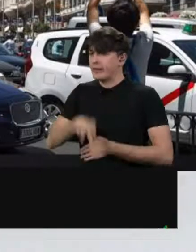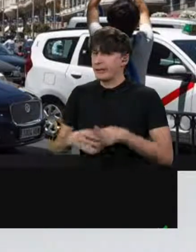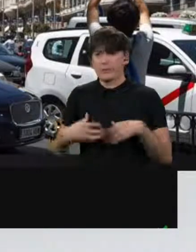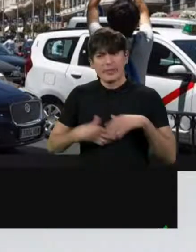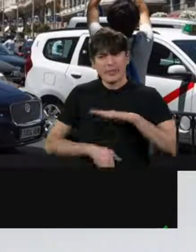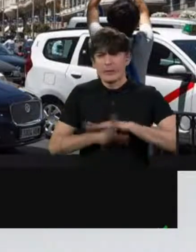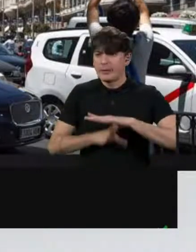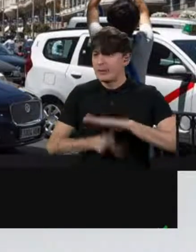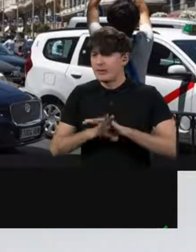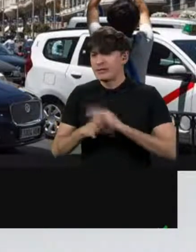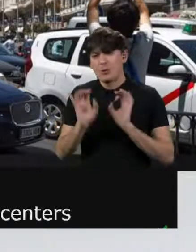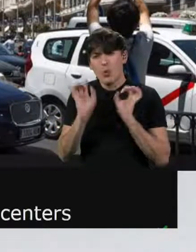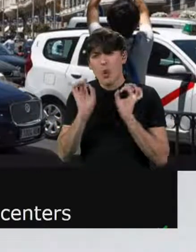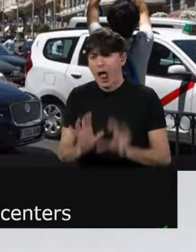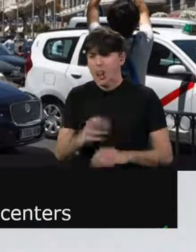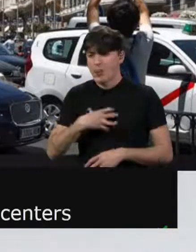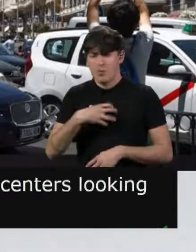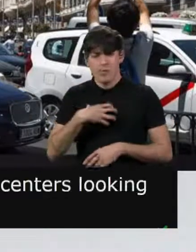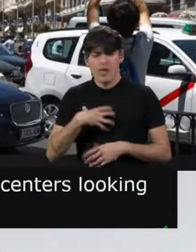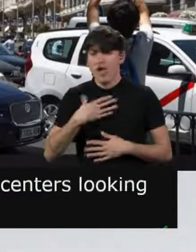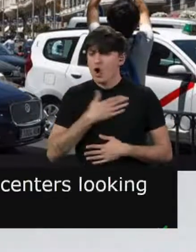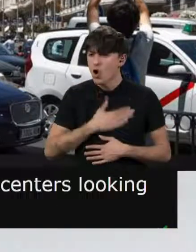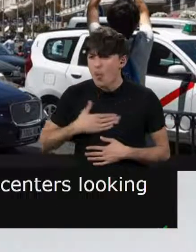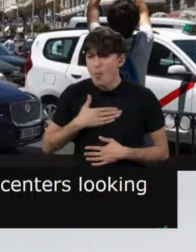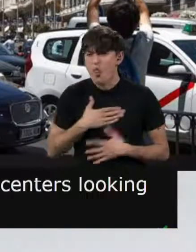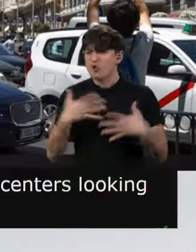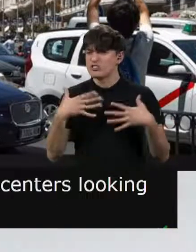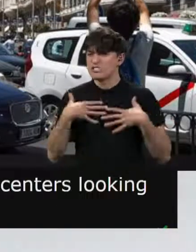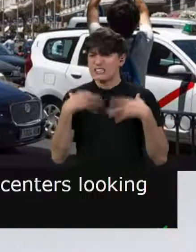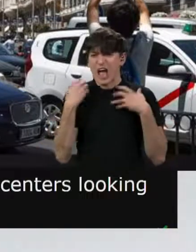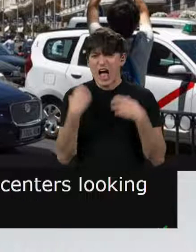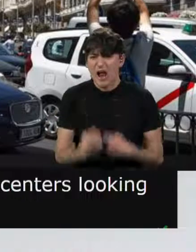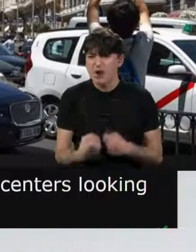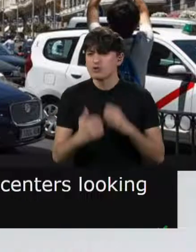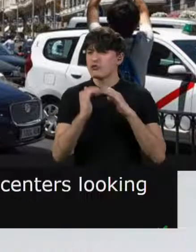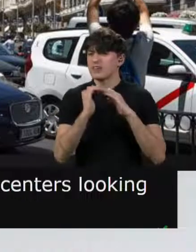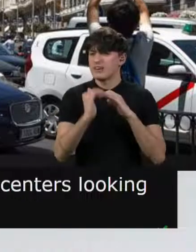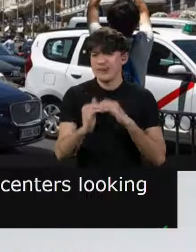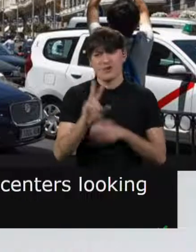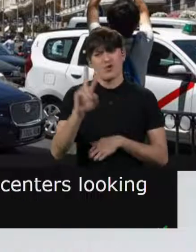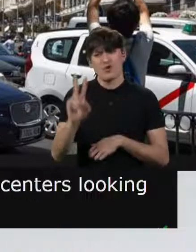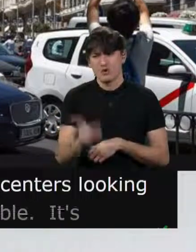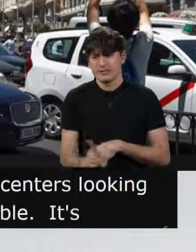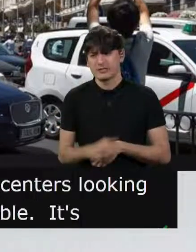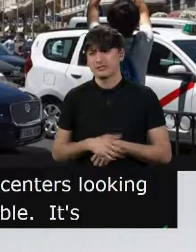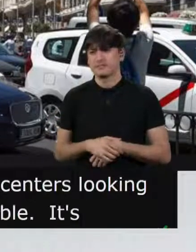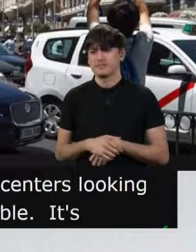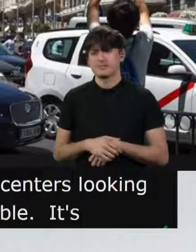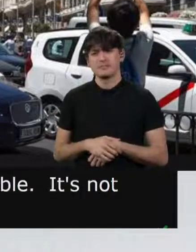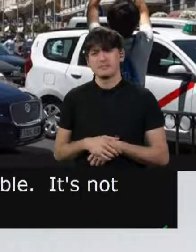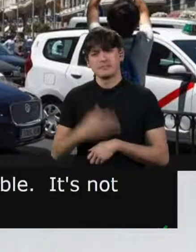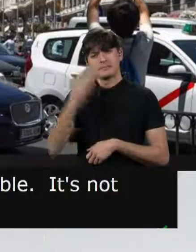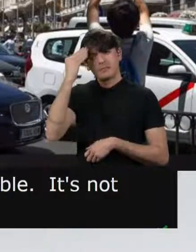Madrid. This is not sustainable, it's not healthy, it's not safe.